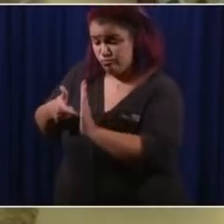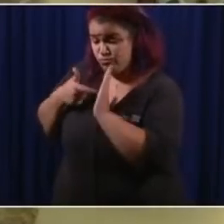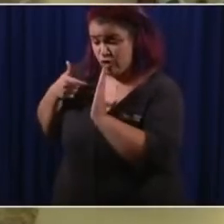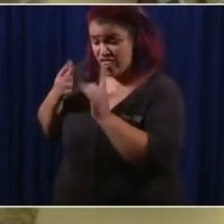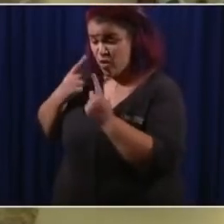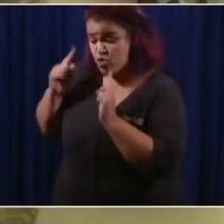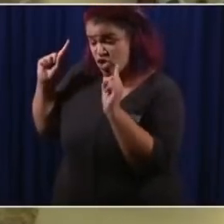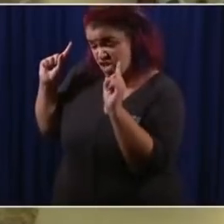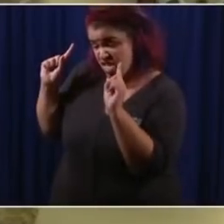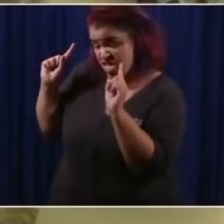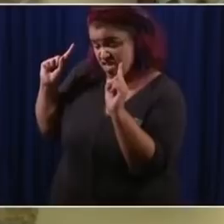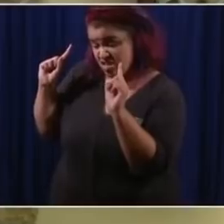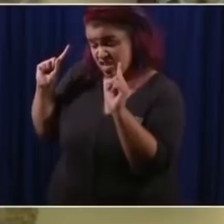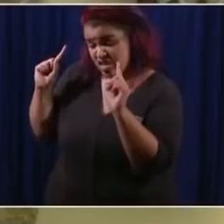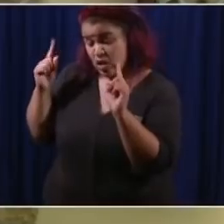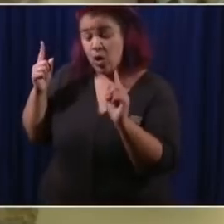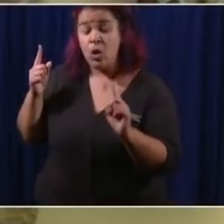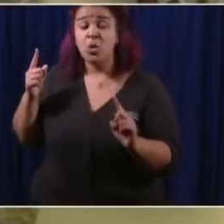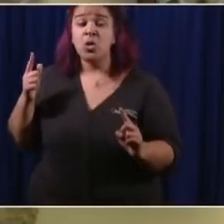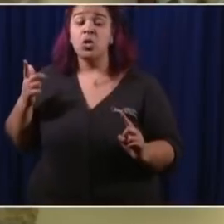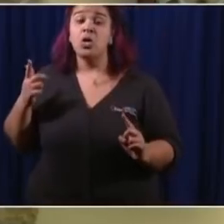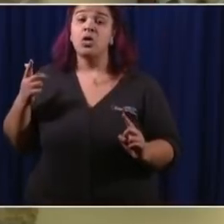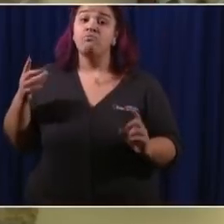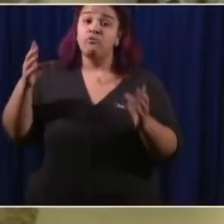Anecdotally, we think they are.